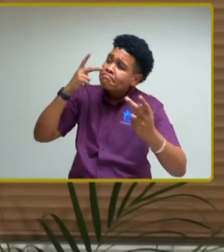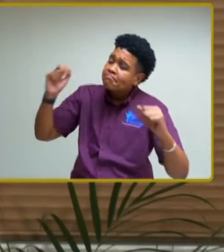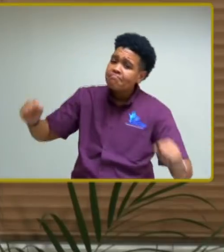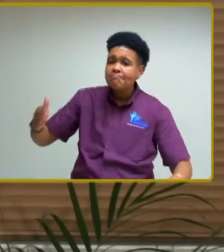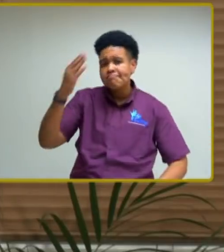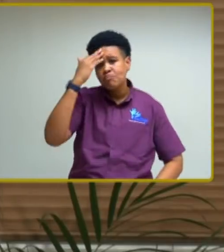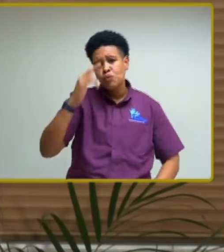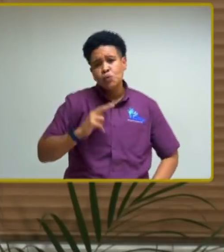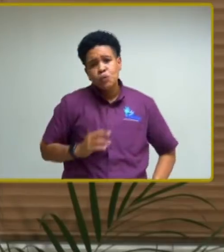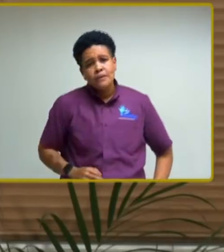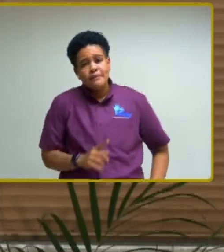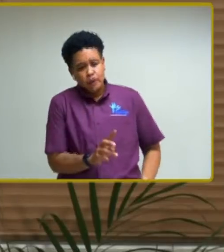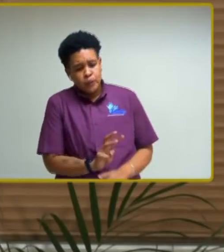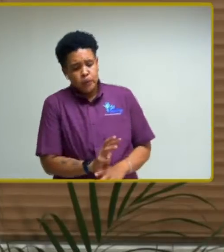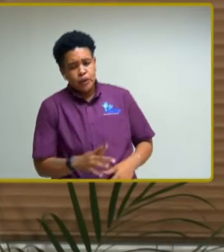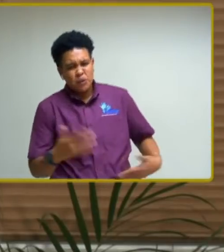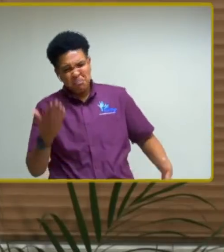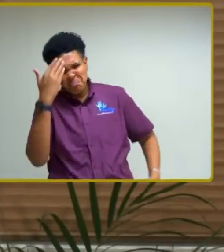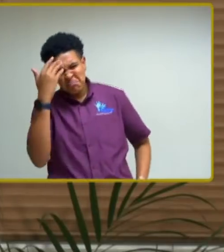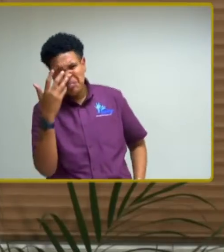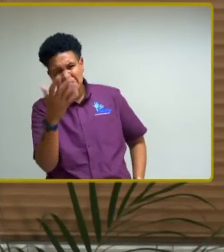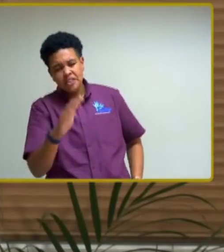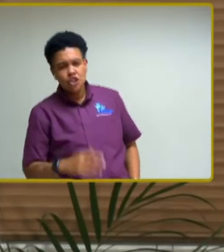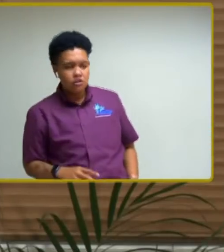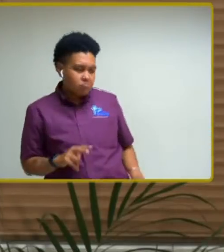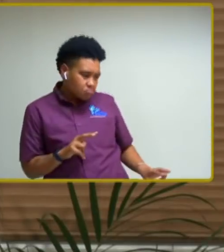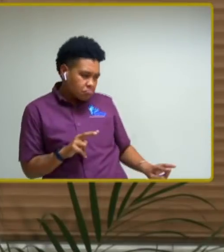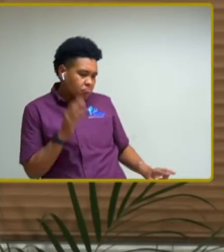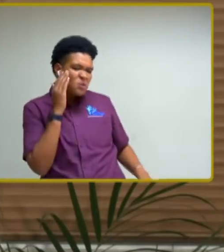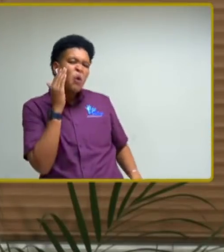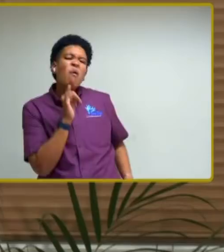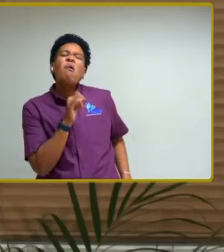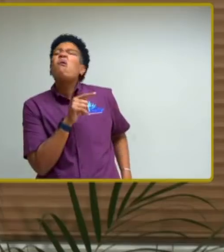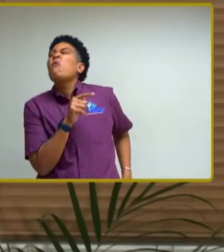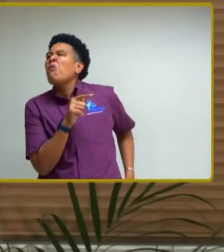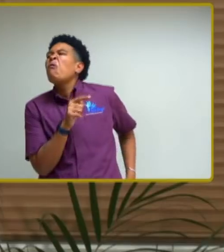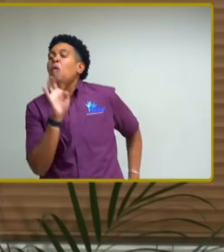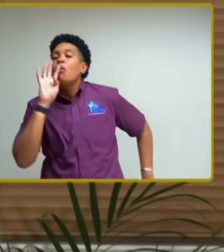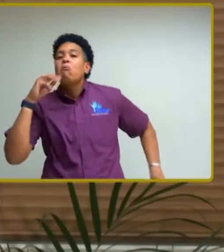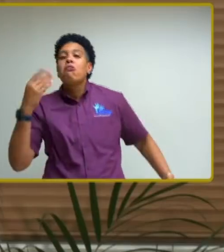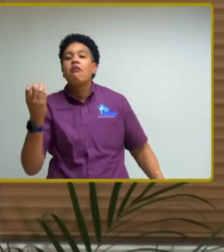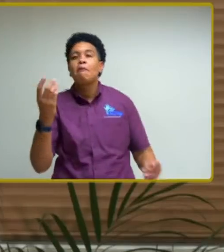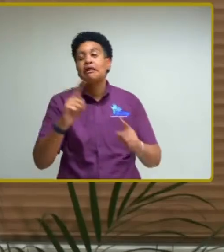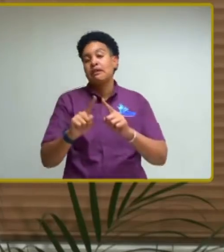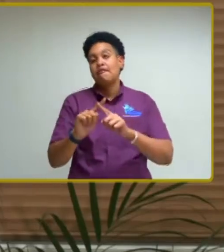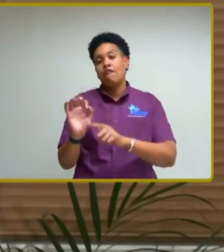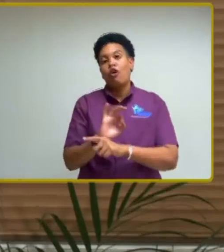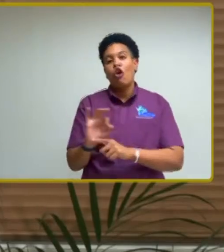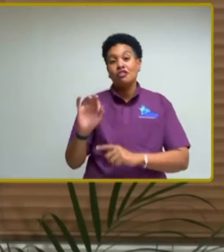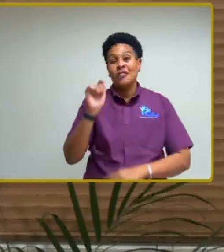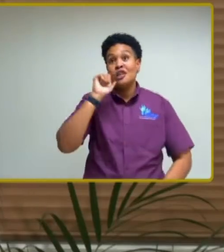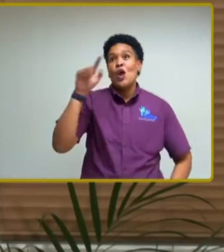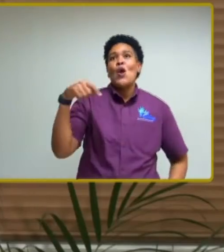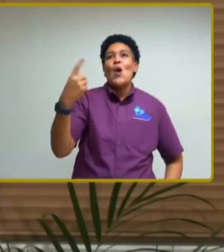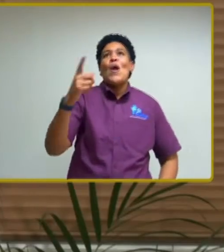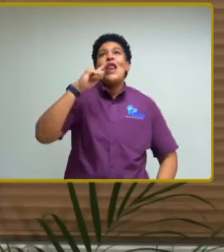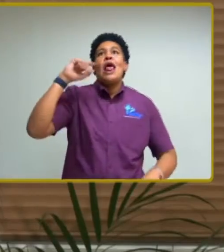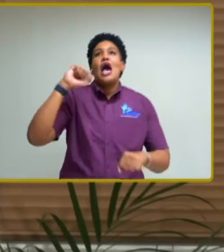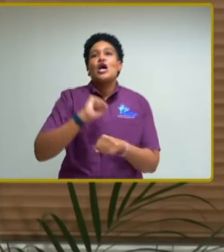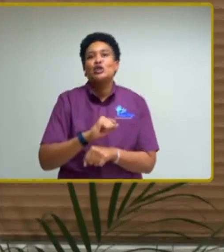uniforms that they wear. And they will provide a number of functions, not just the